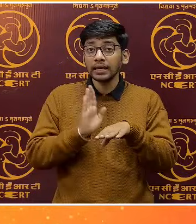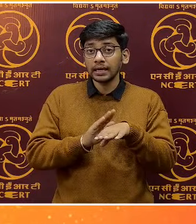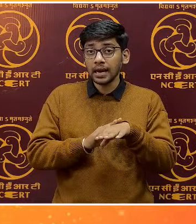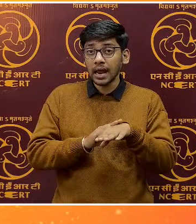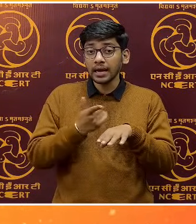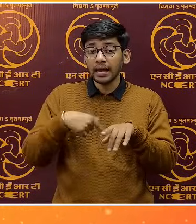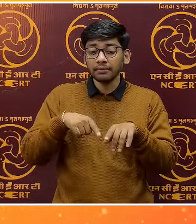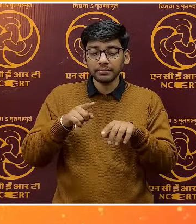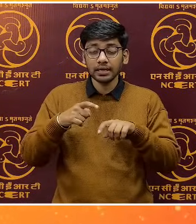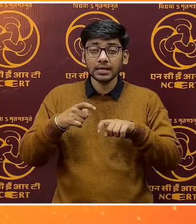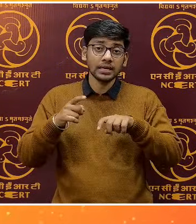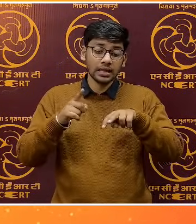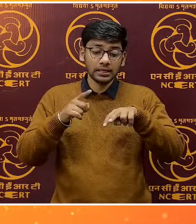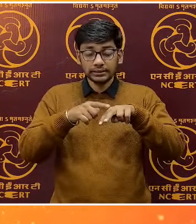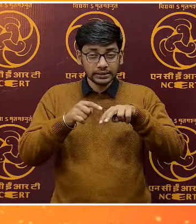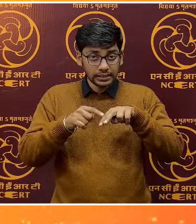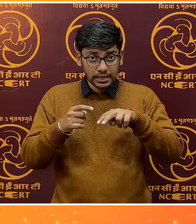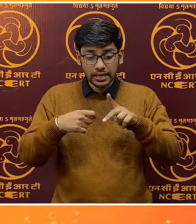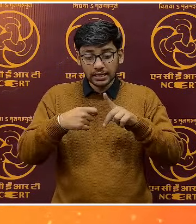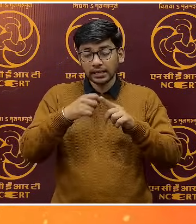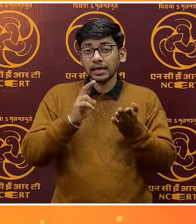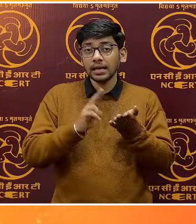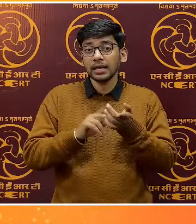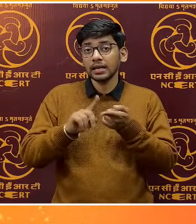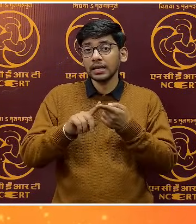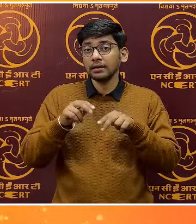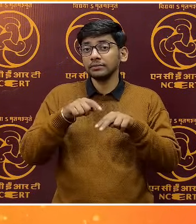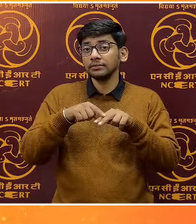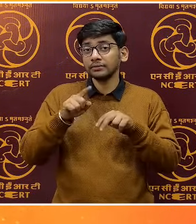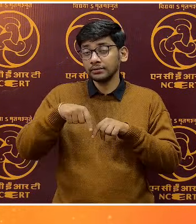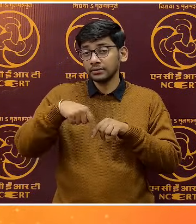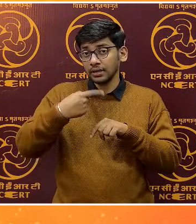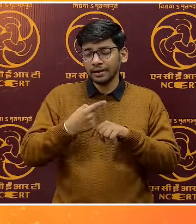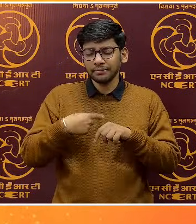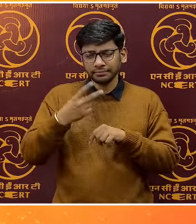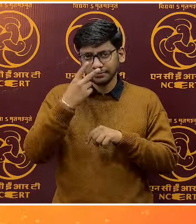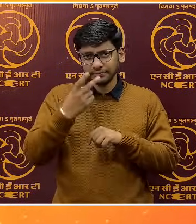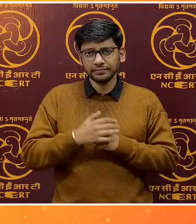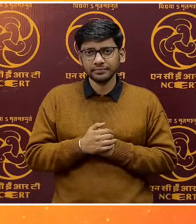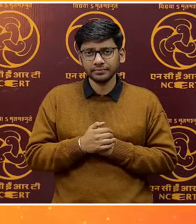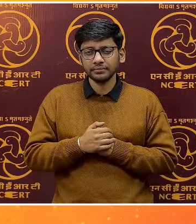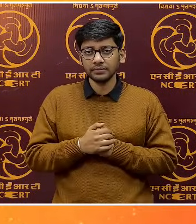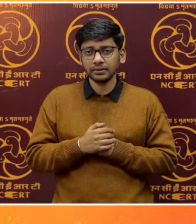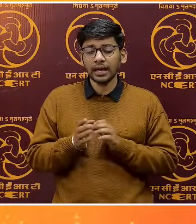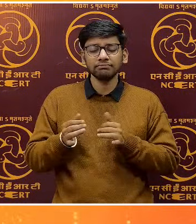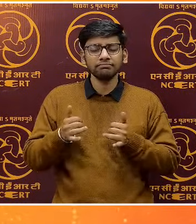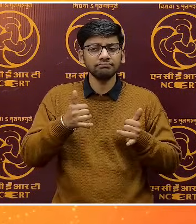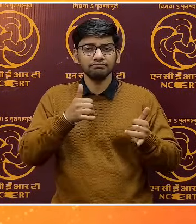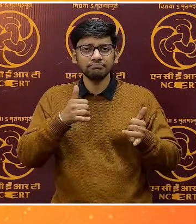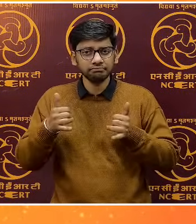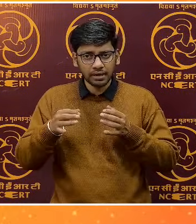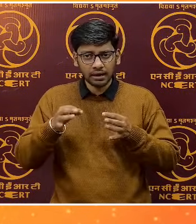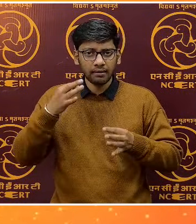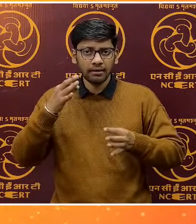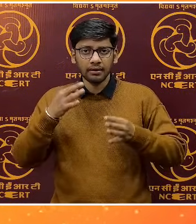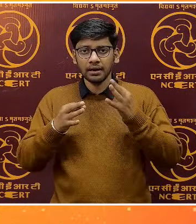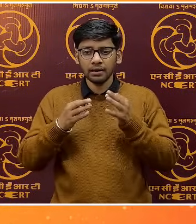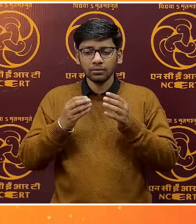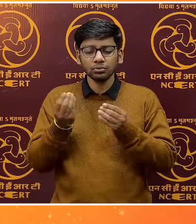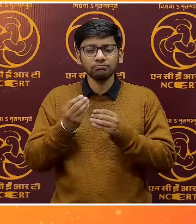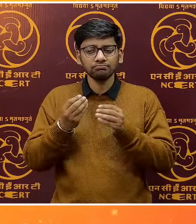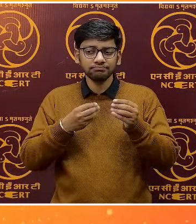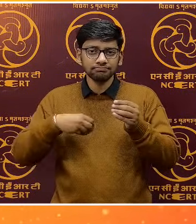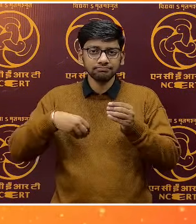one knee, tap one knee. Next we'll see Dance a little, twist a